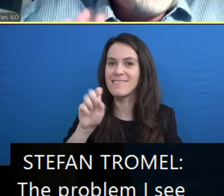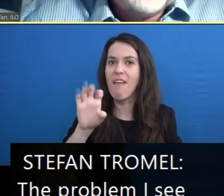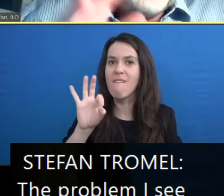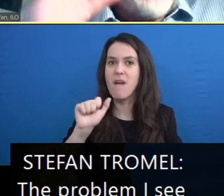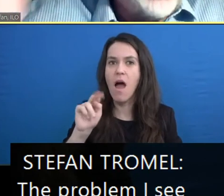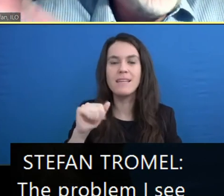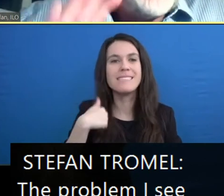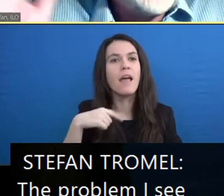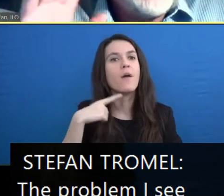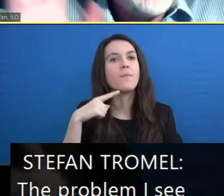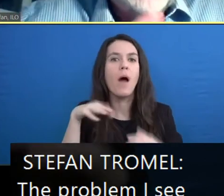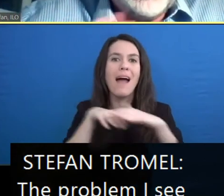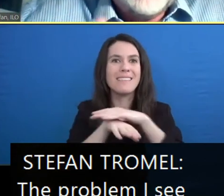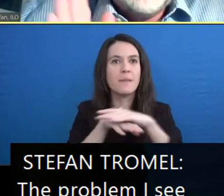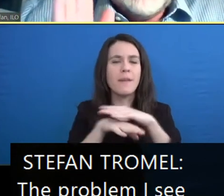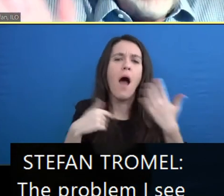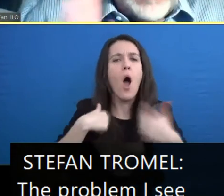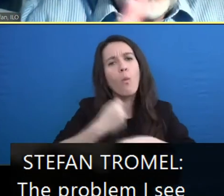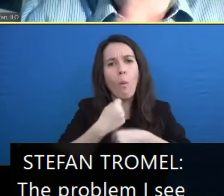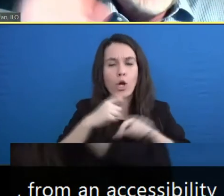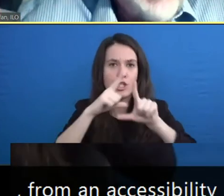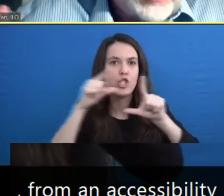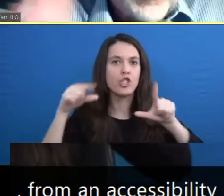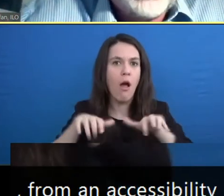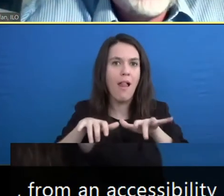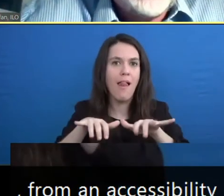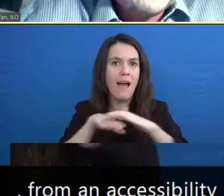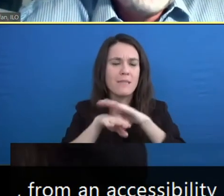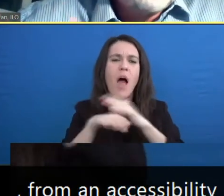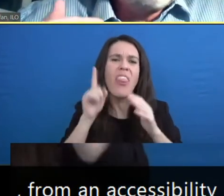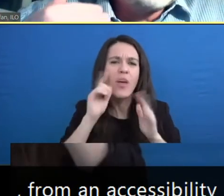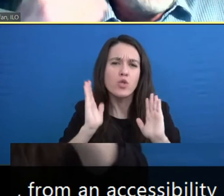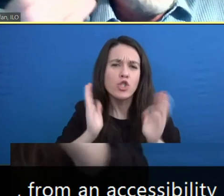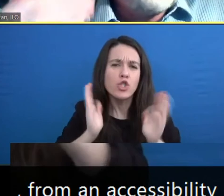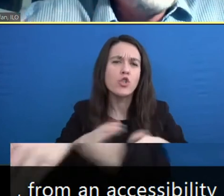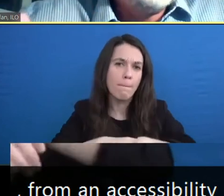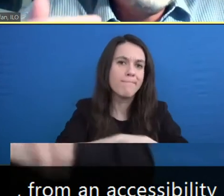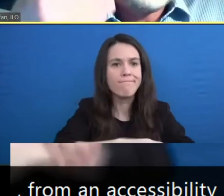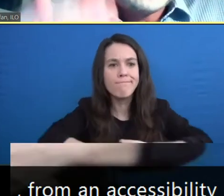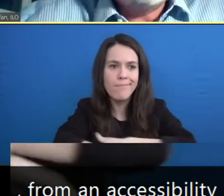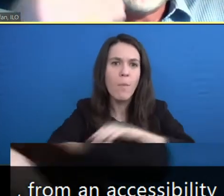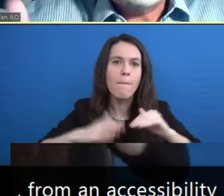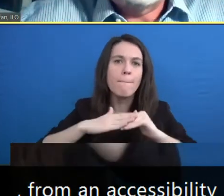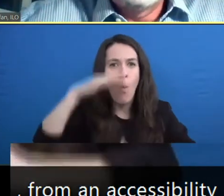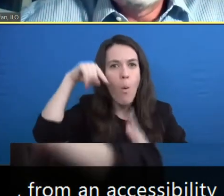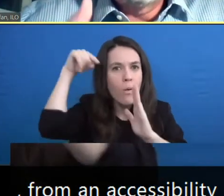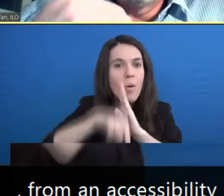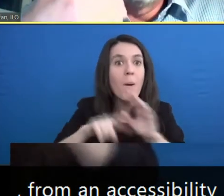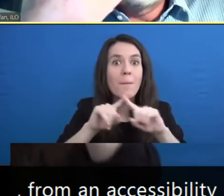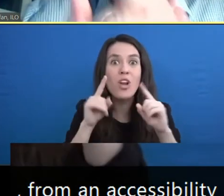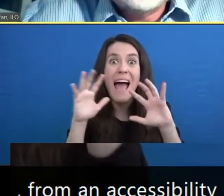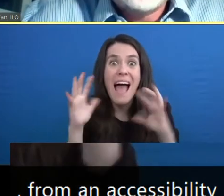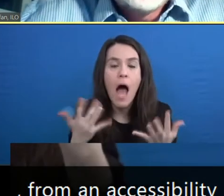accessibility point of view, we are working on digital accessibility. I think, yeah, it should be done much more, as you say. But how do you apply that